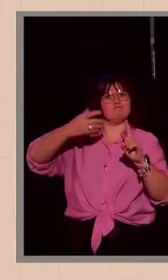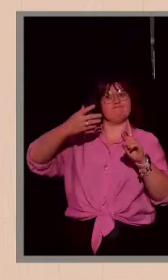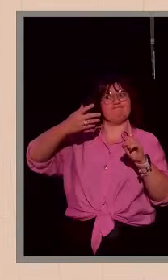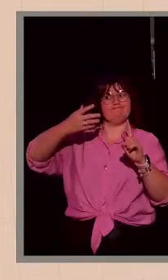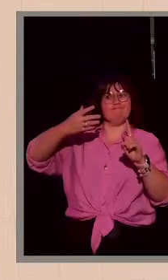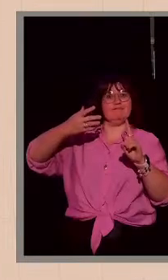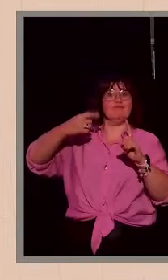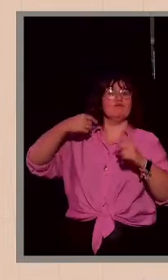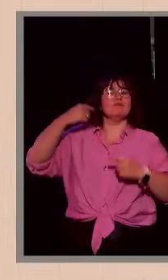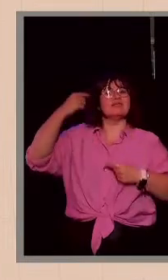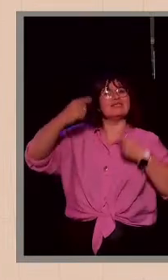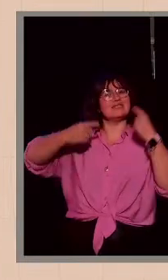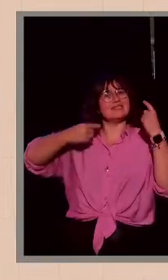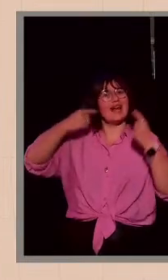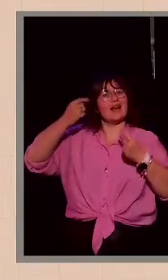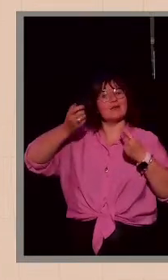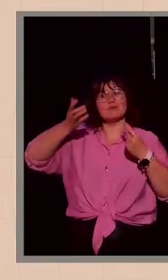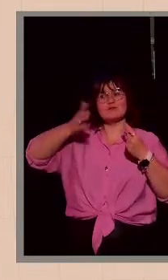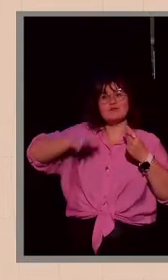some sounds from